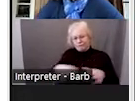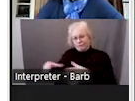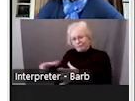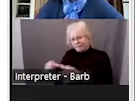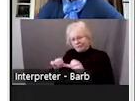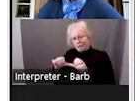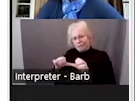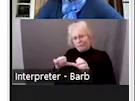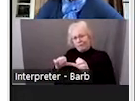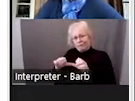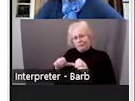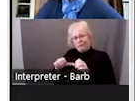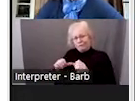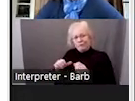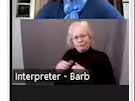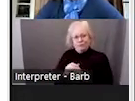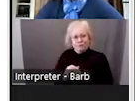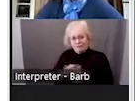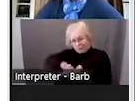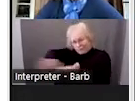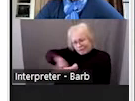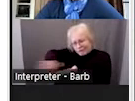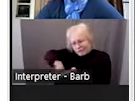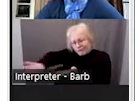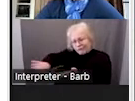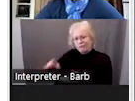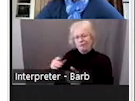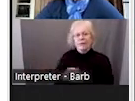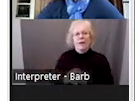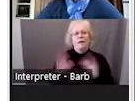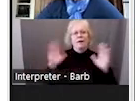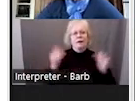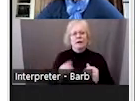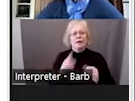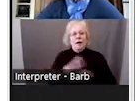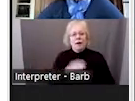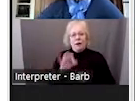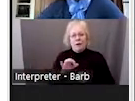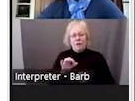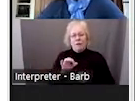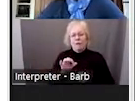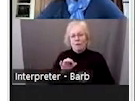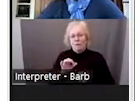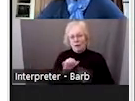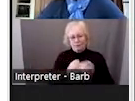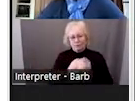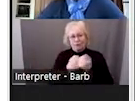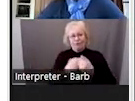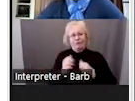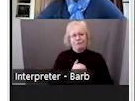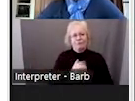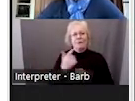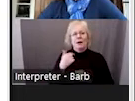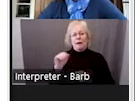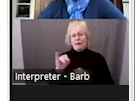At the Institute on Community Integration, ICI, we affirm our commitment to address systemic racism,